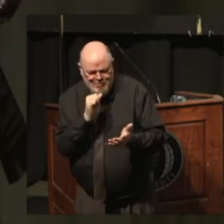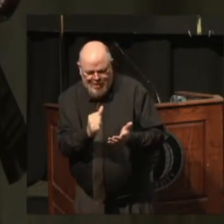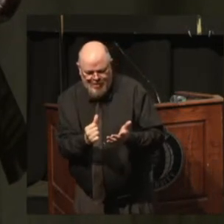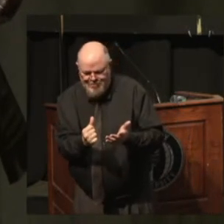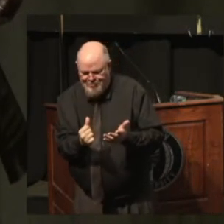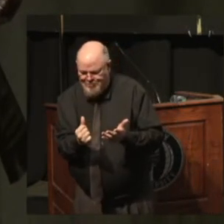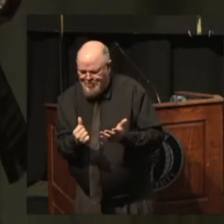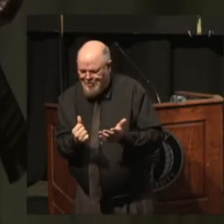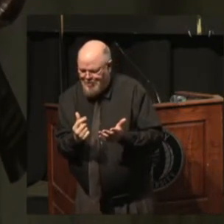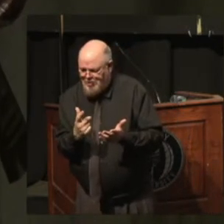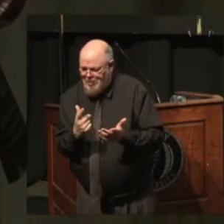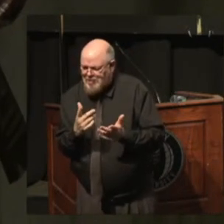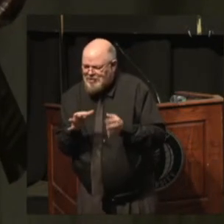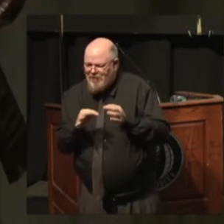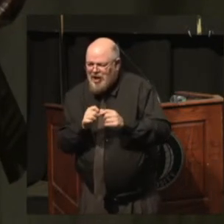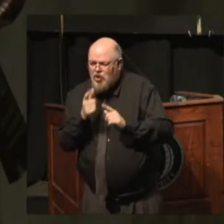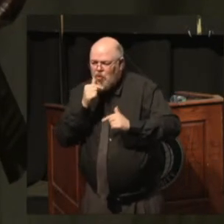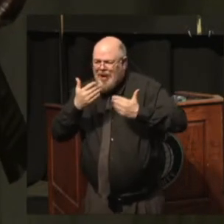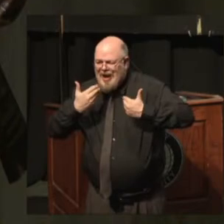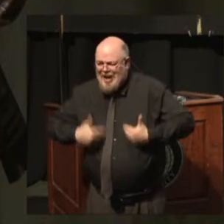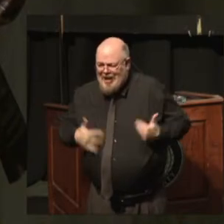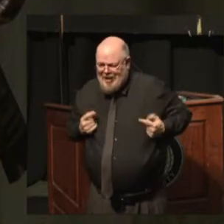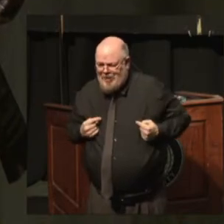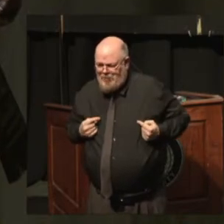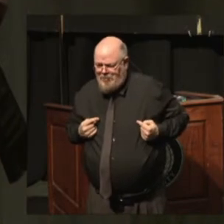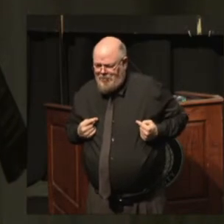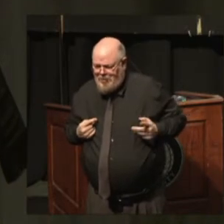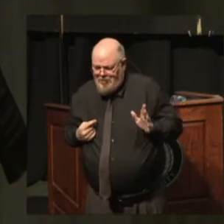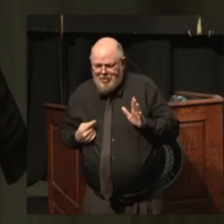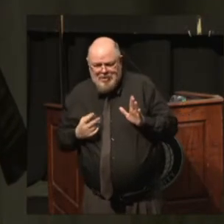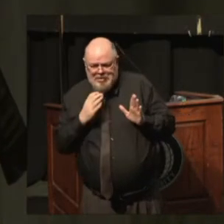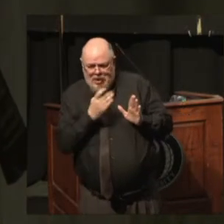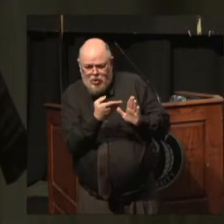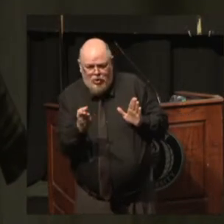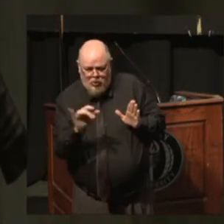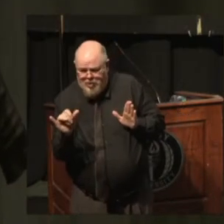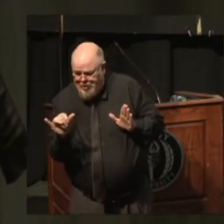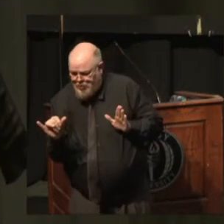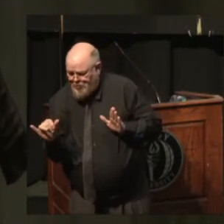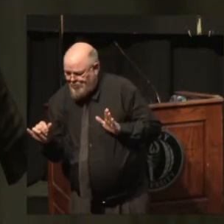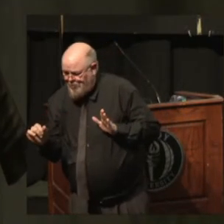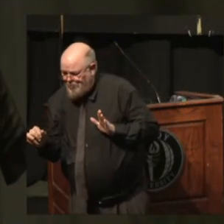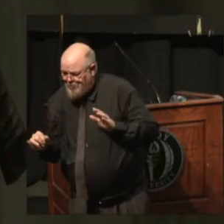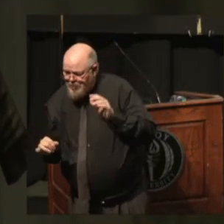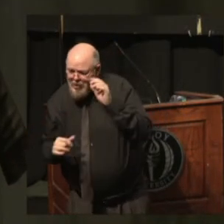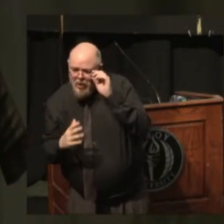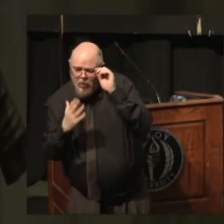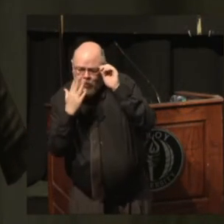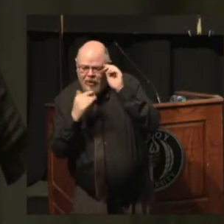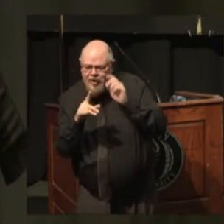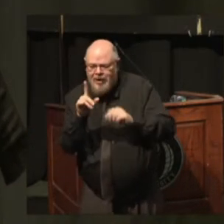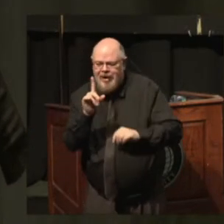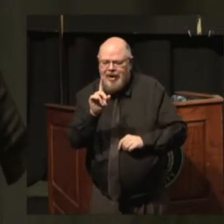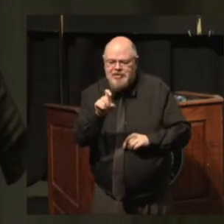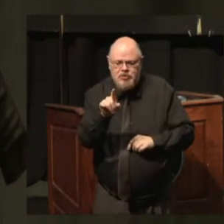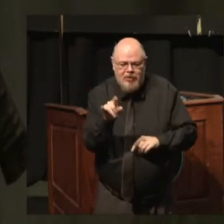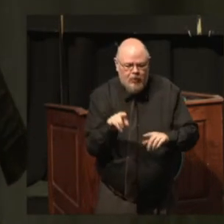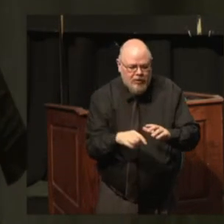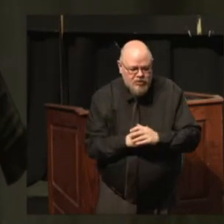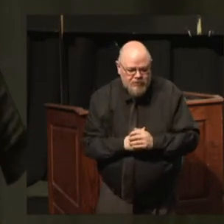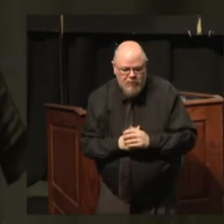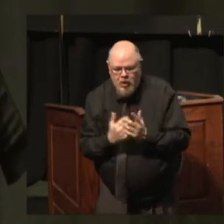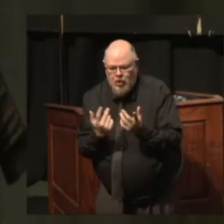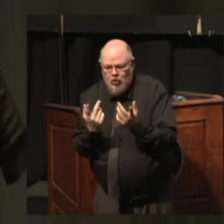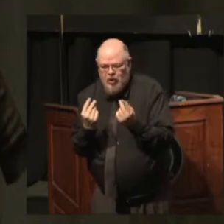that who I am? That's not who you are either. So let me tell you how I answered this question. What do you do with that?